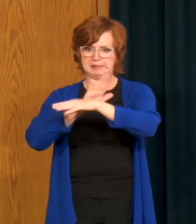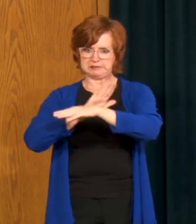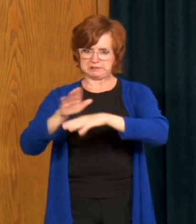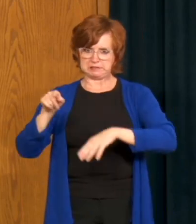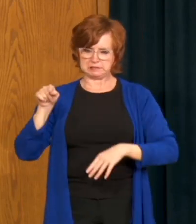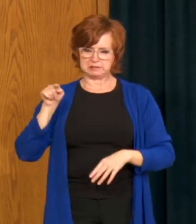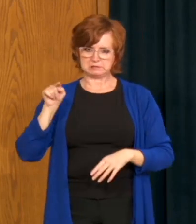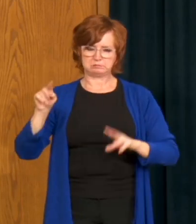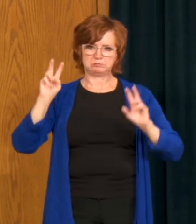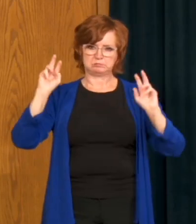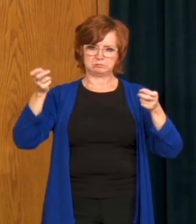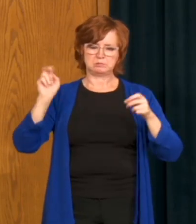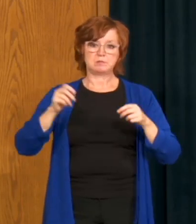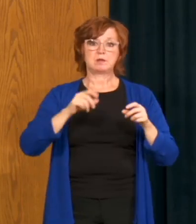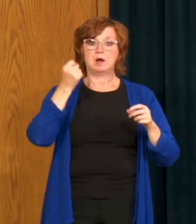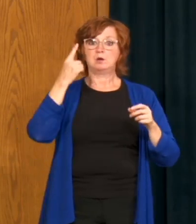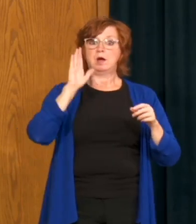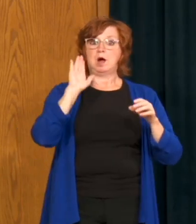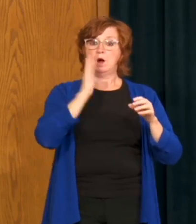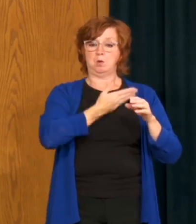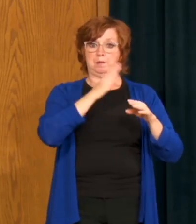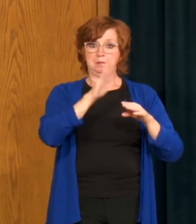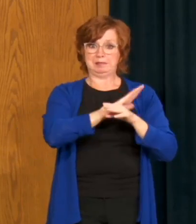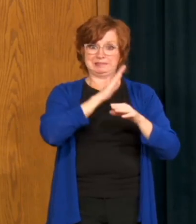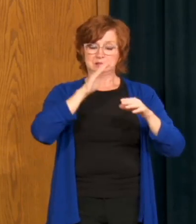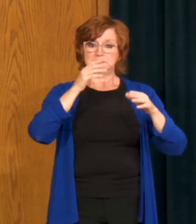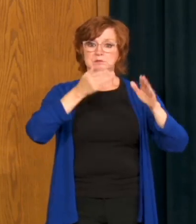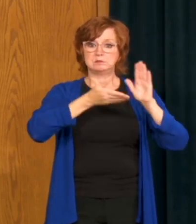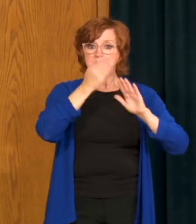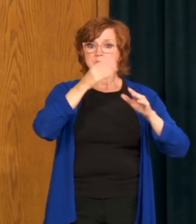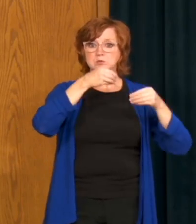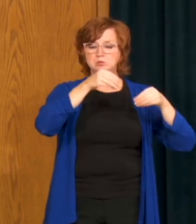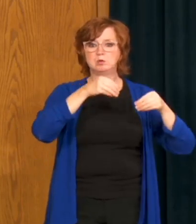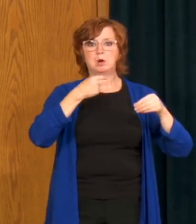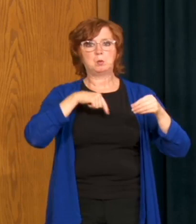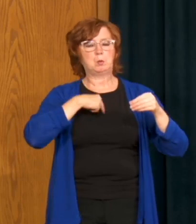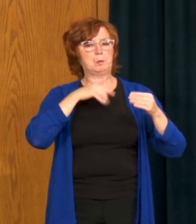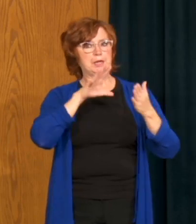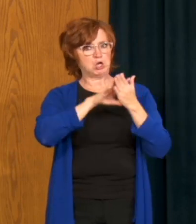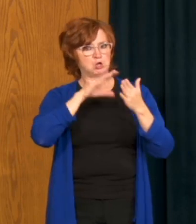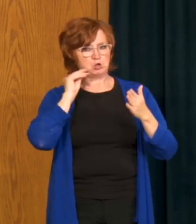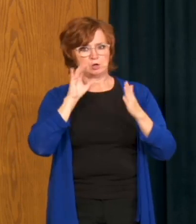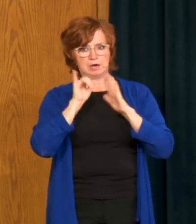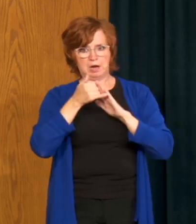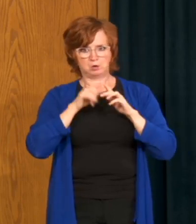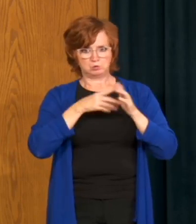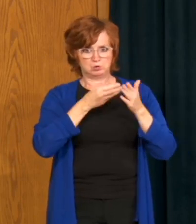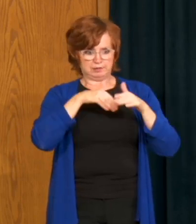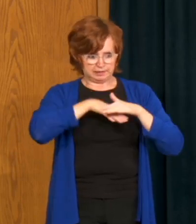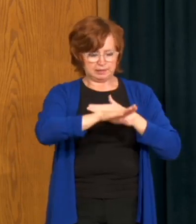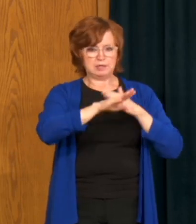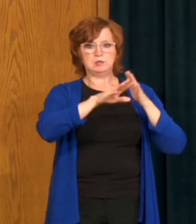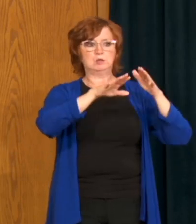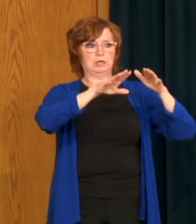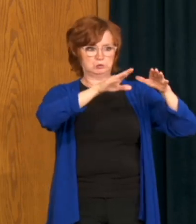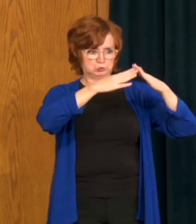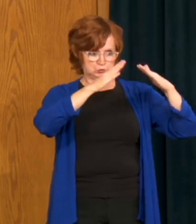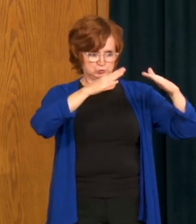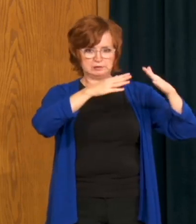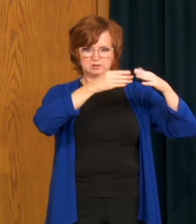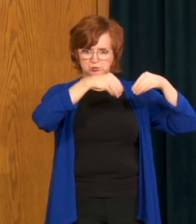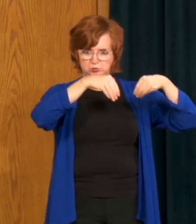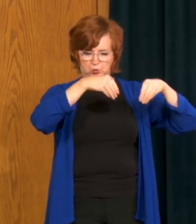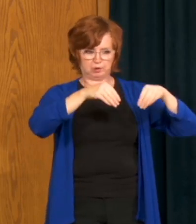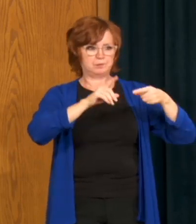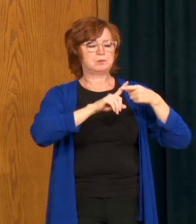well. And all of us have learned how to shop safely. And we would really like those same principles when we go to a